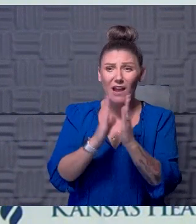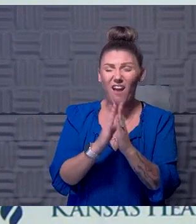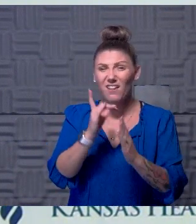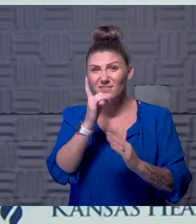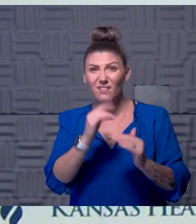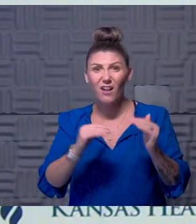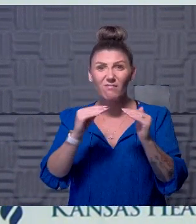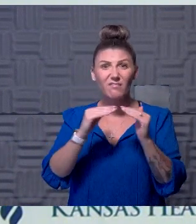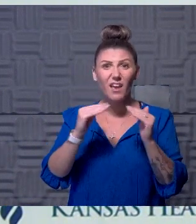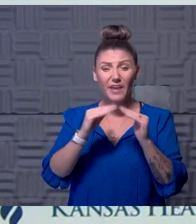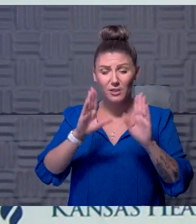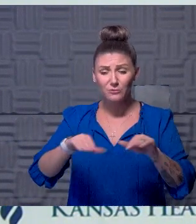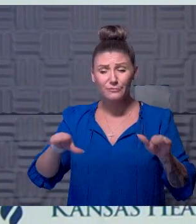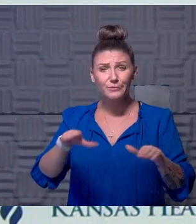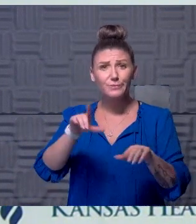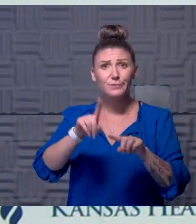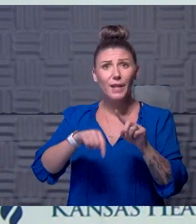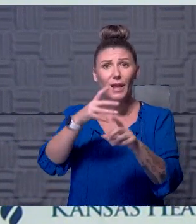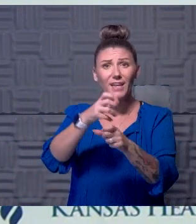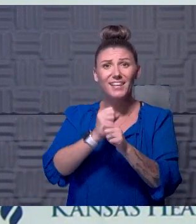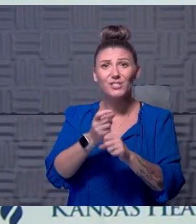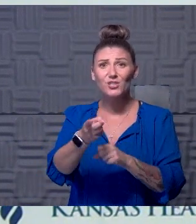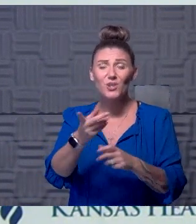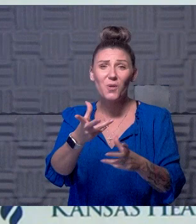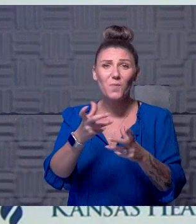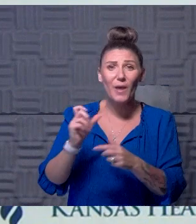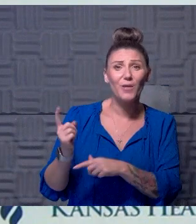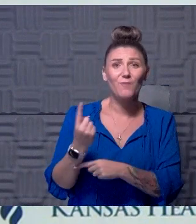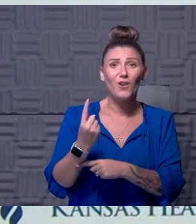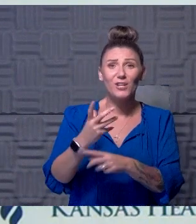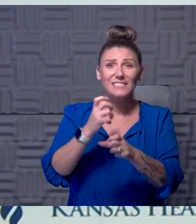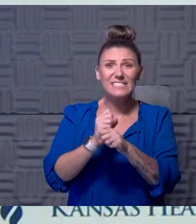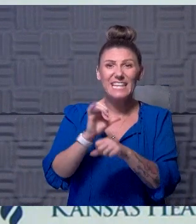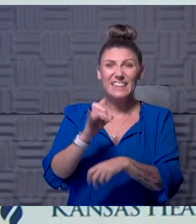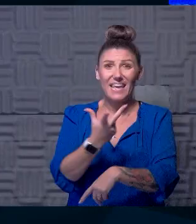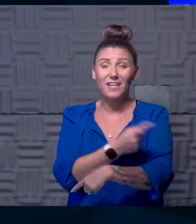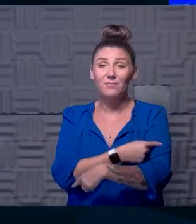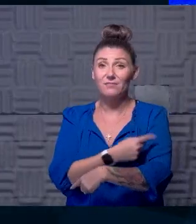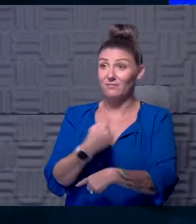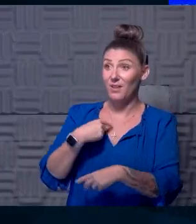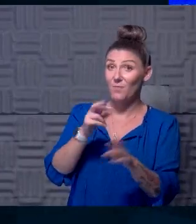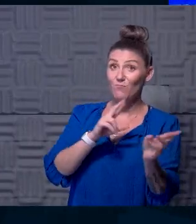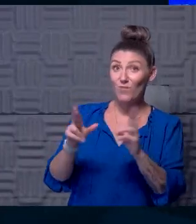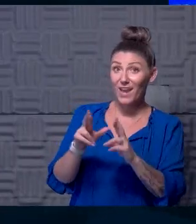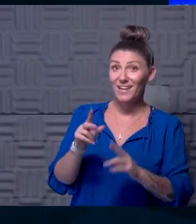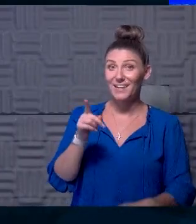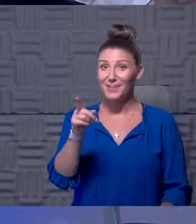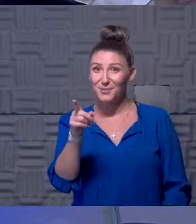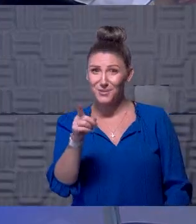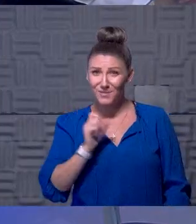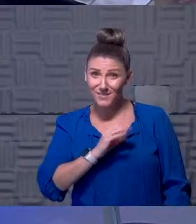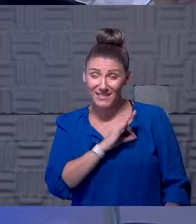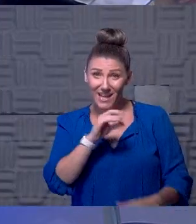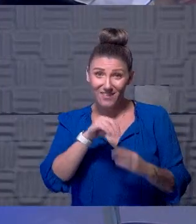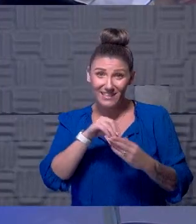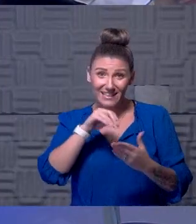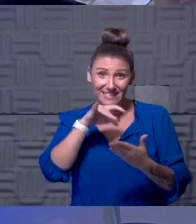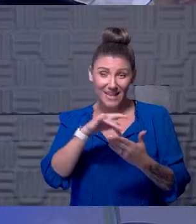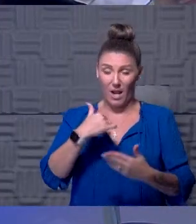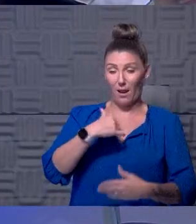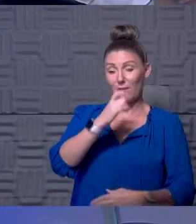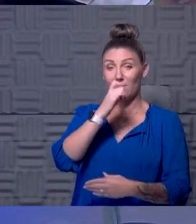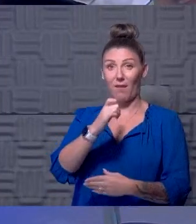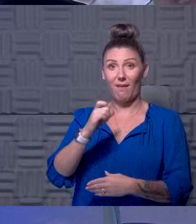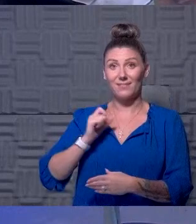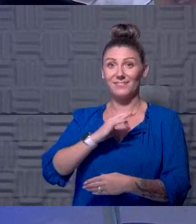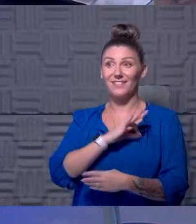that children are not allowed to get it. She wanted to be the first one to get it as well. I would agree. Dan, I'm ready to go. Are you a staff in the study? I'm not a staff in the study.